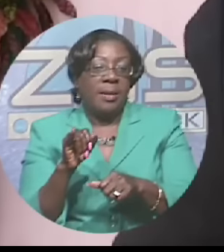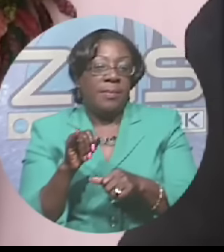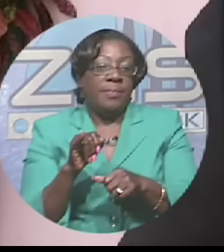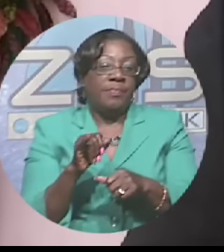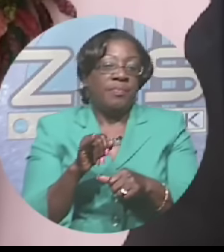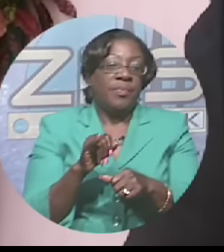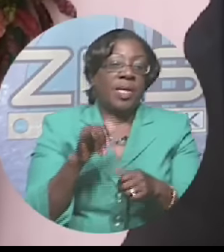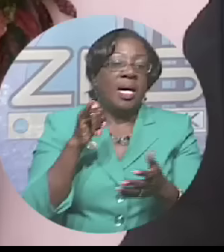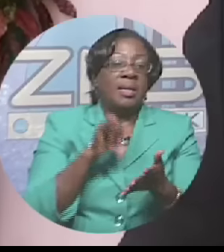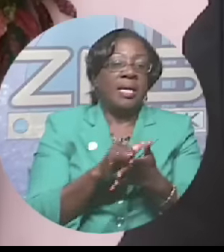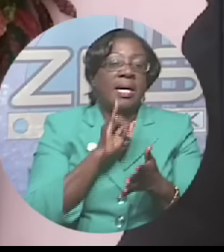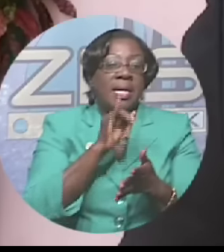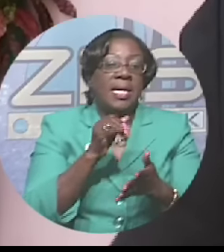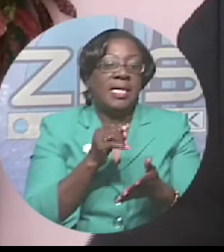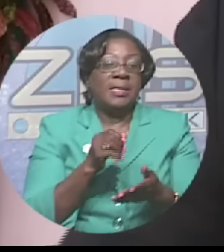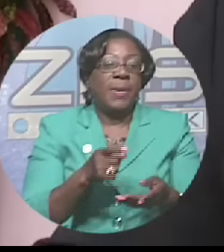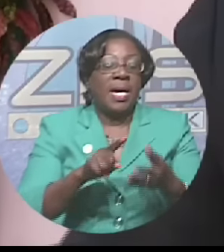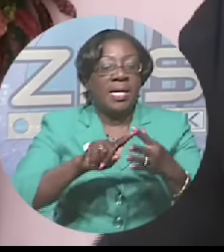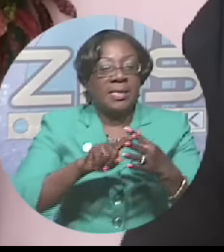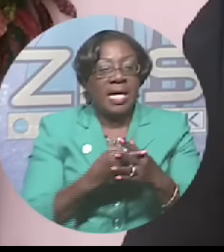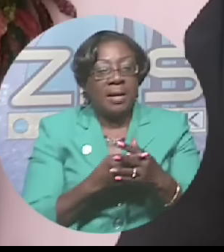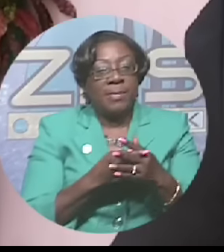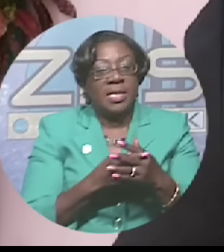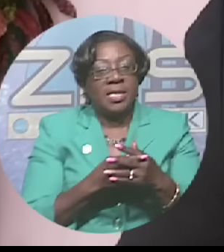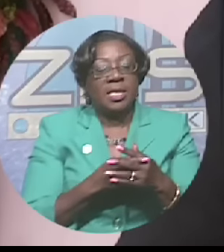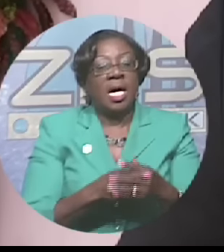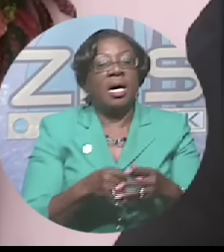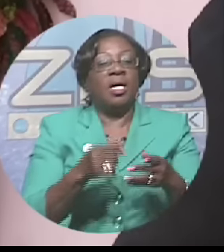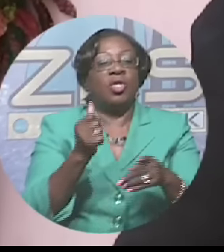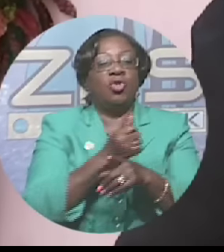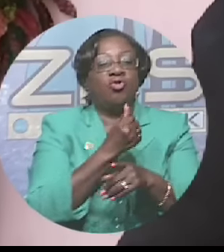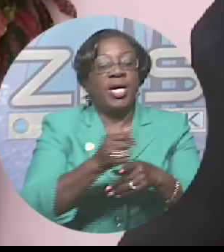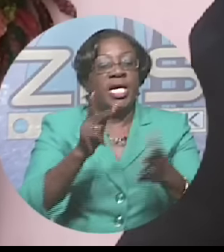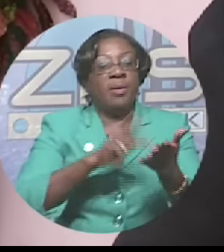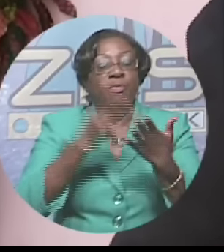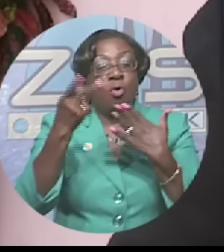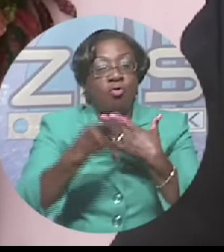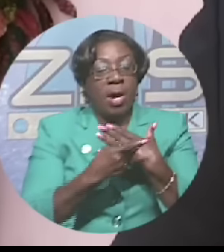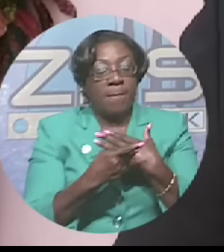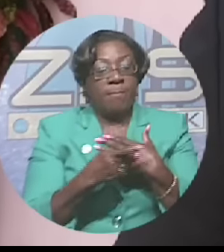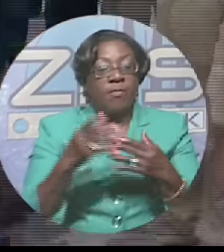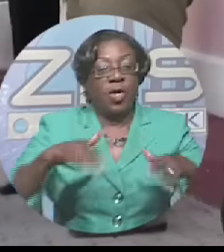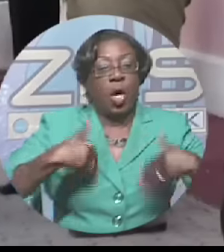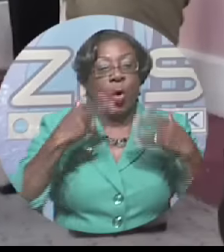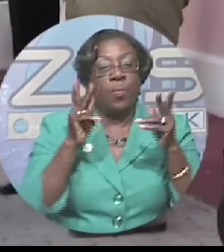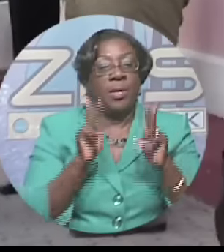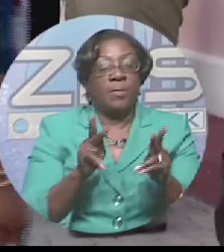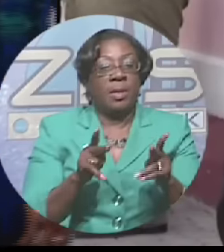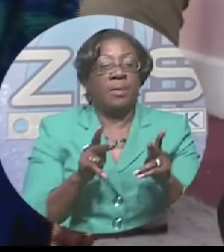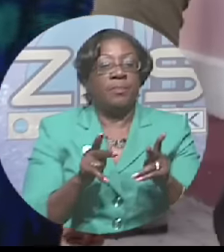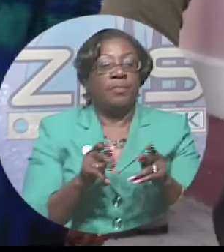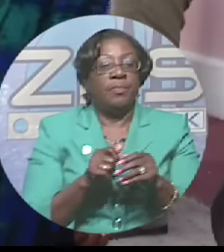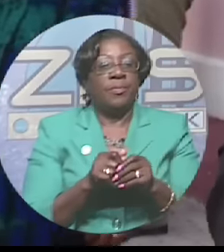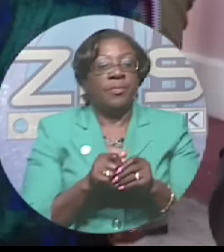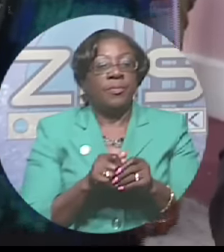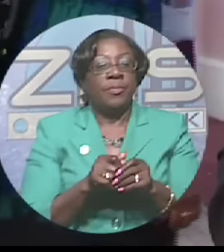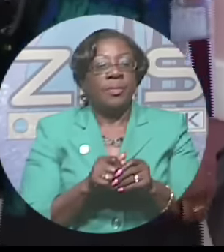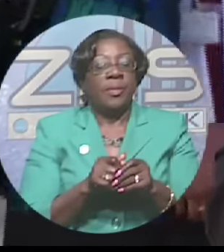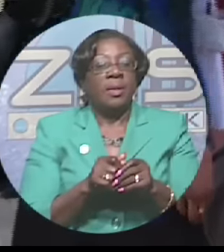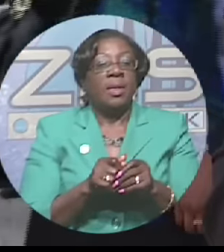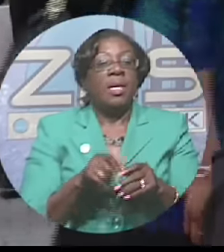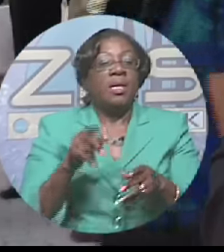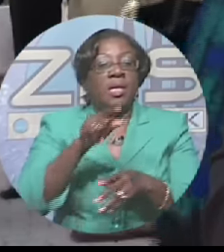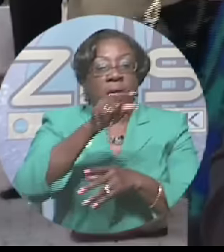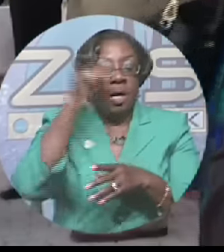sector, and that is by establishing an entrepreneurship program. Janina Ferguson has an angle. Thanks so much, Clint. Well, the government plans